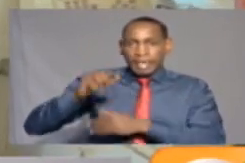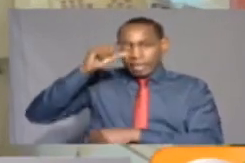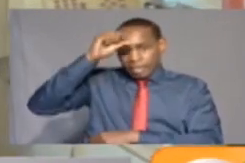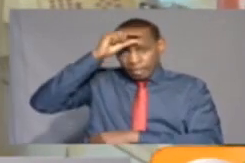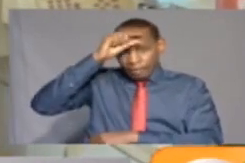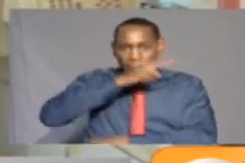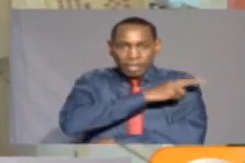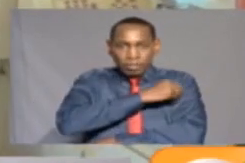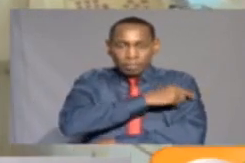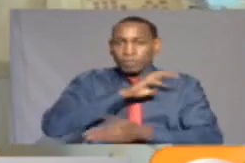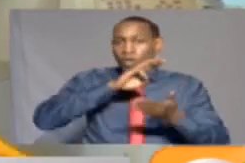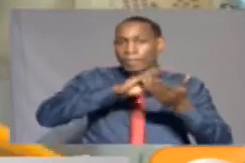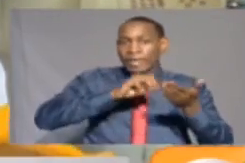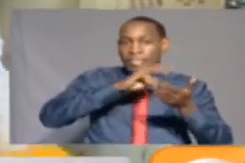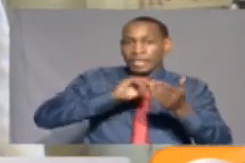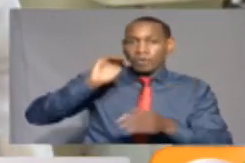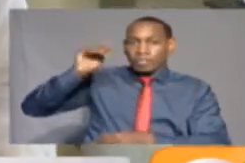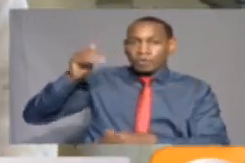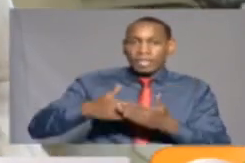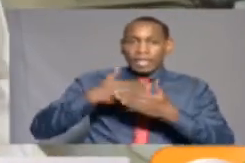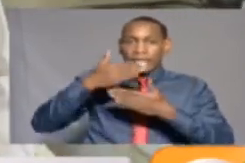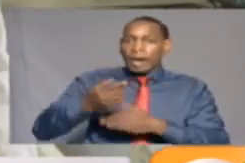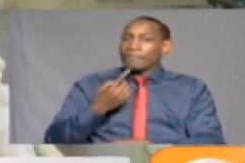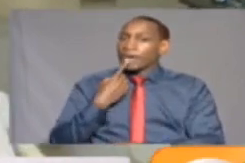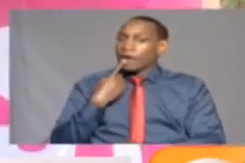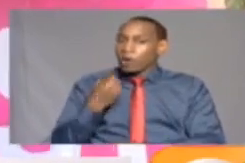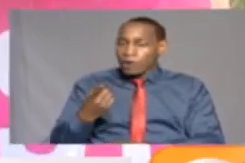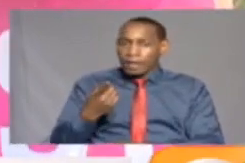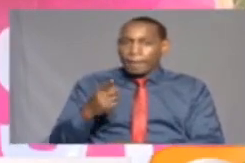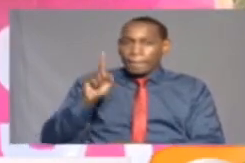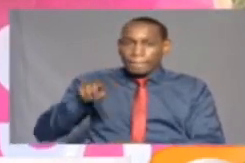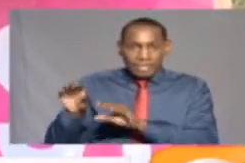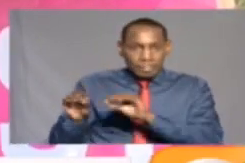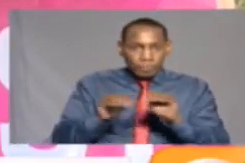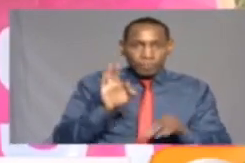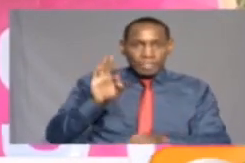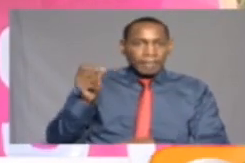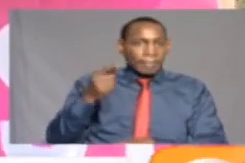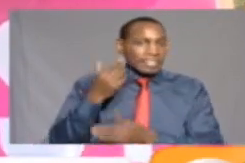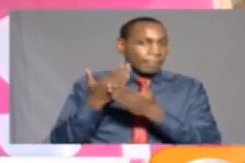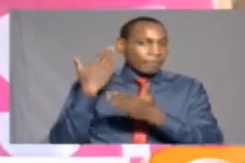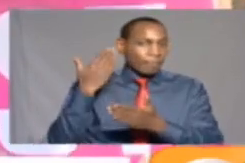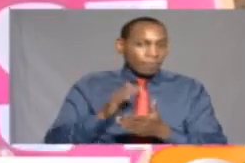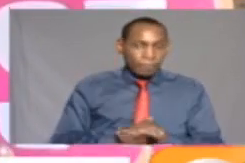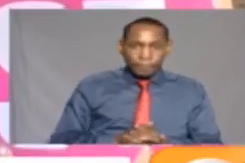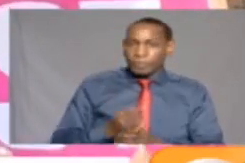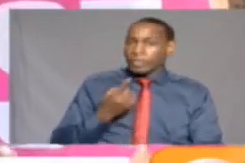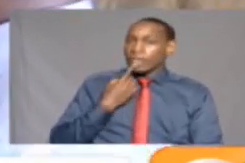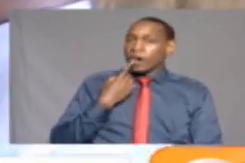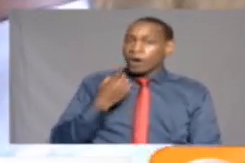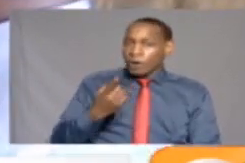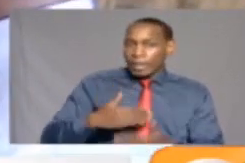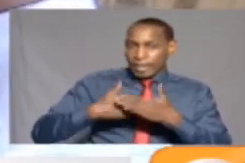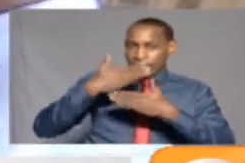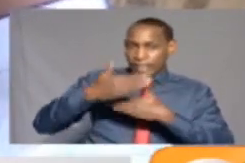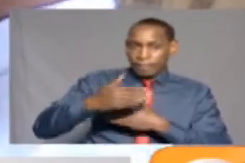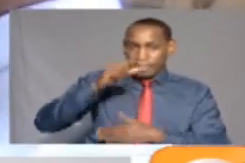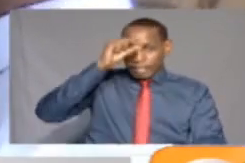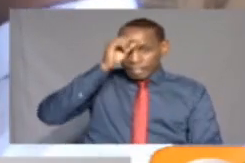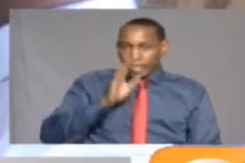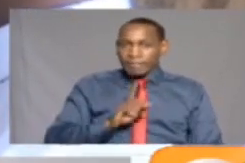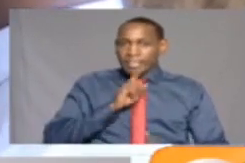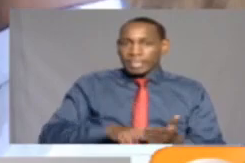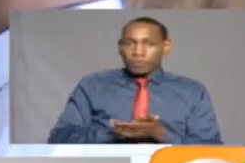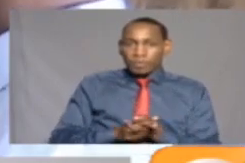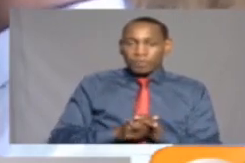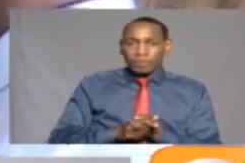health facility in Machakos County after issuing a directive for them to vacate 3 months ago. The directive coming after the governor alleged